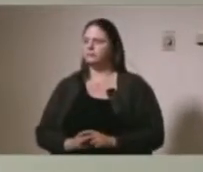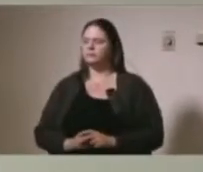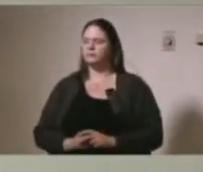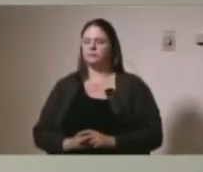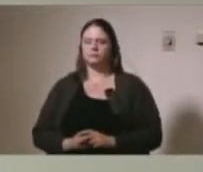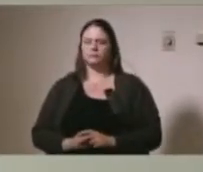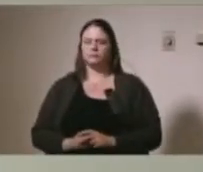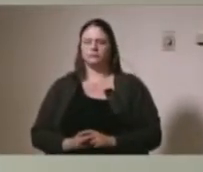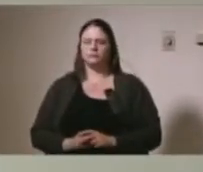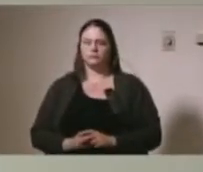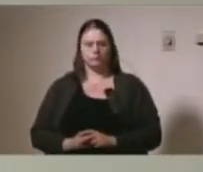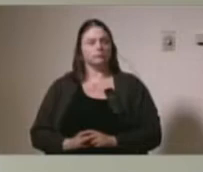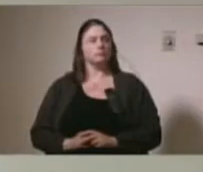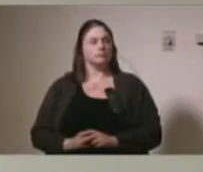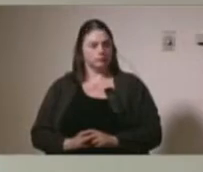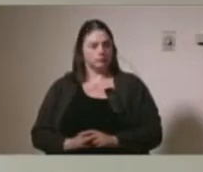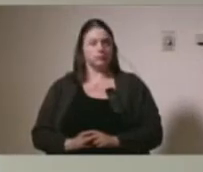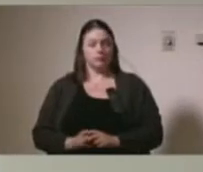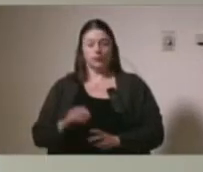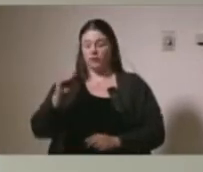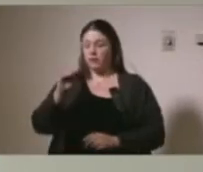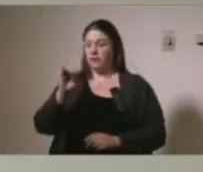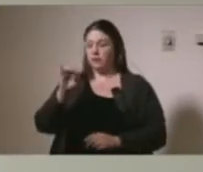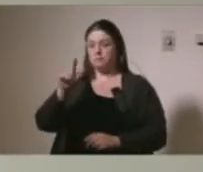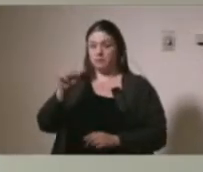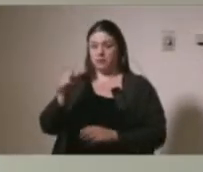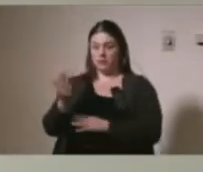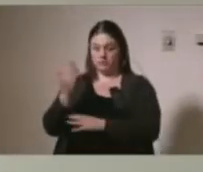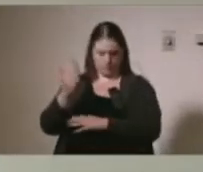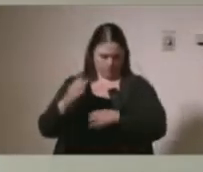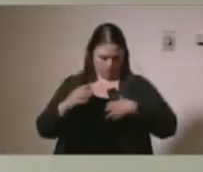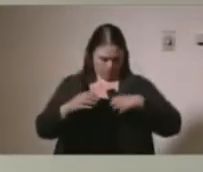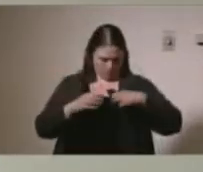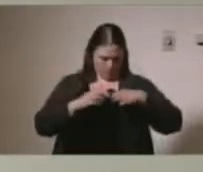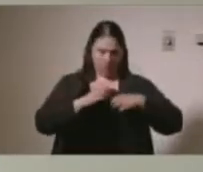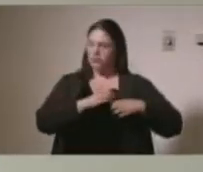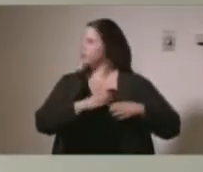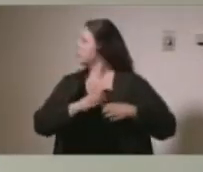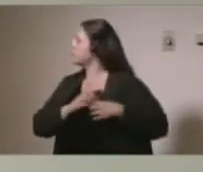the symposium was well covered by the media. This morning, while I was driving in,